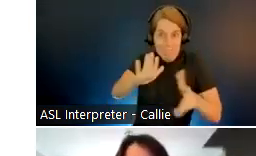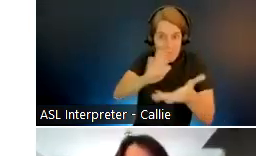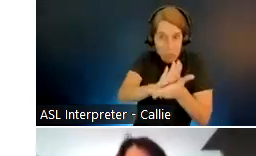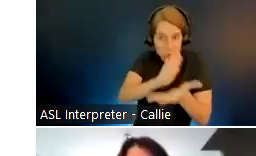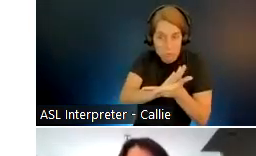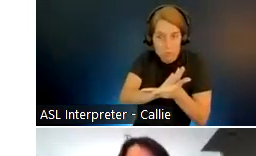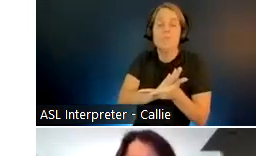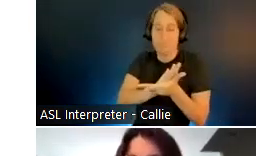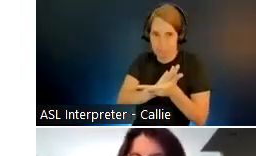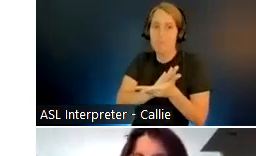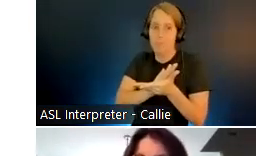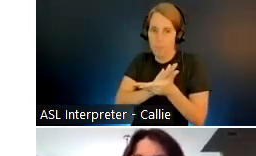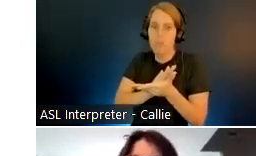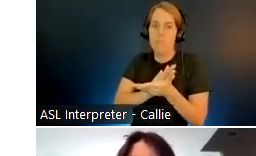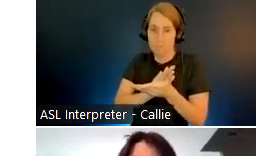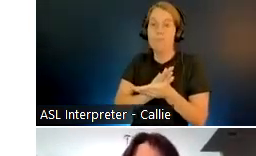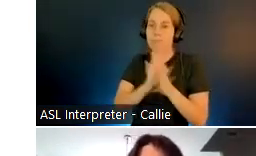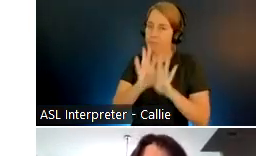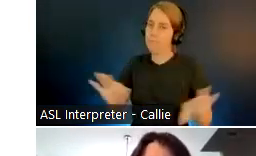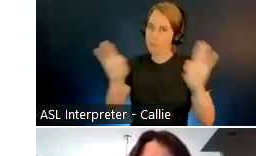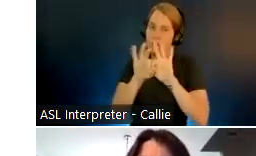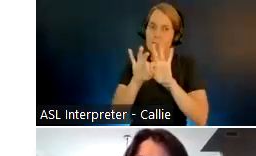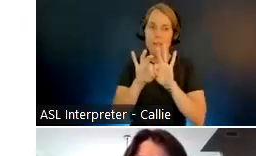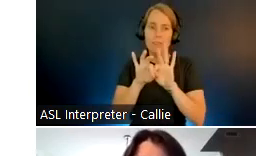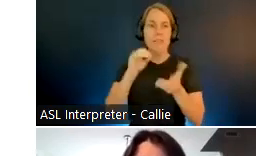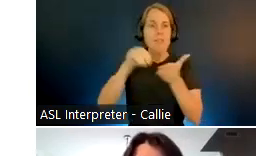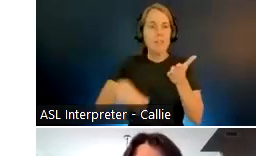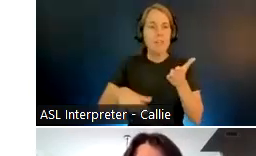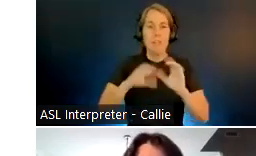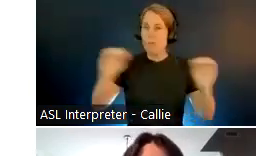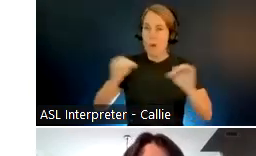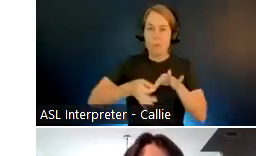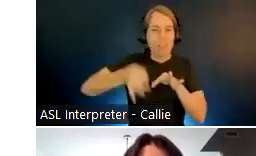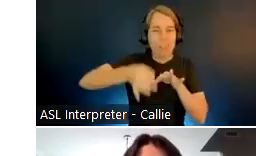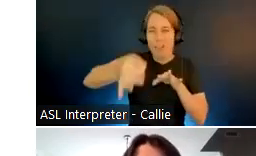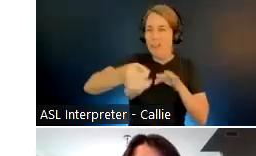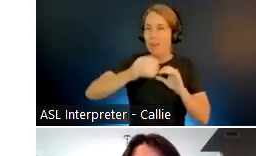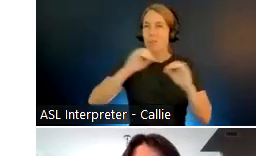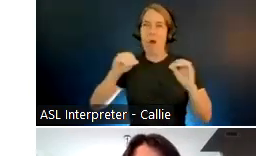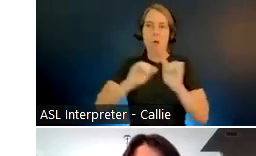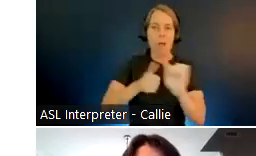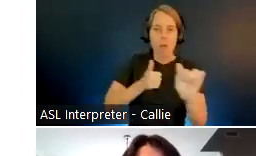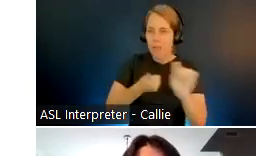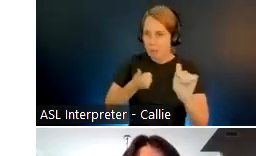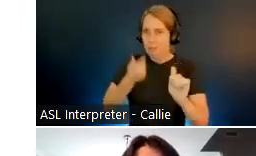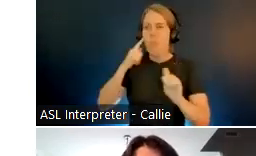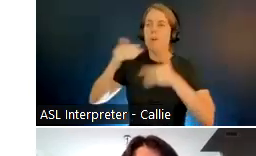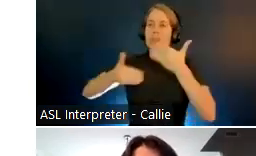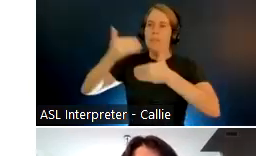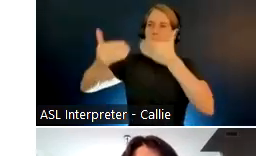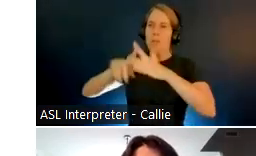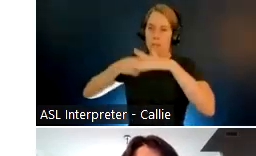suffer unnecessary delays in services and continue the progress toward employment they began while in